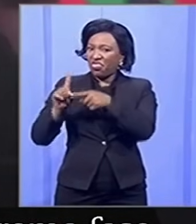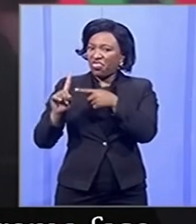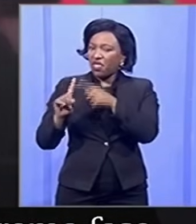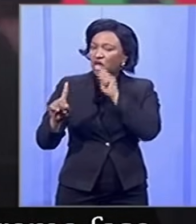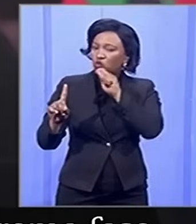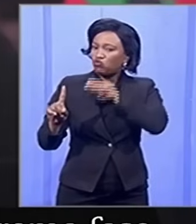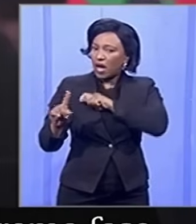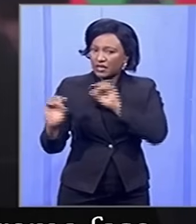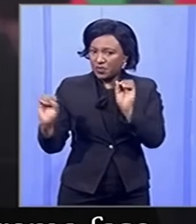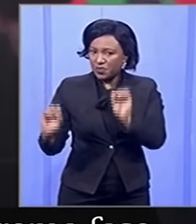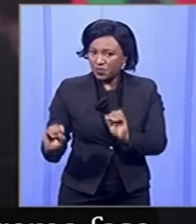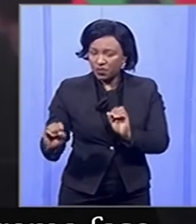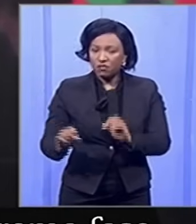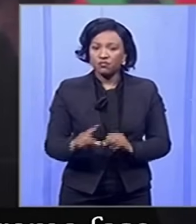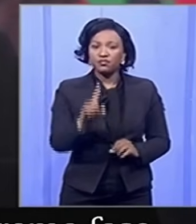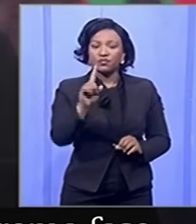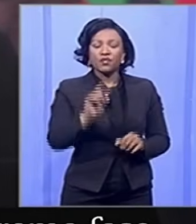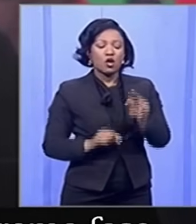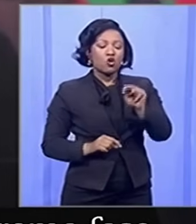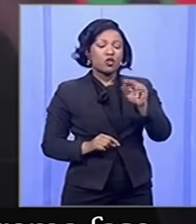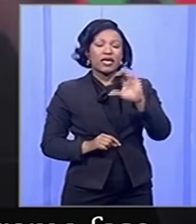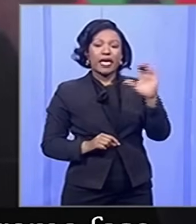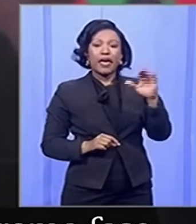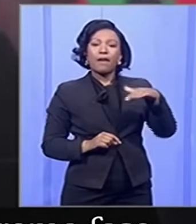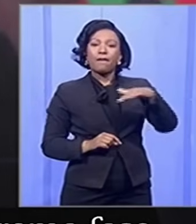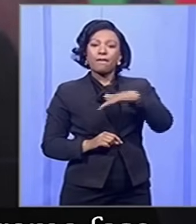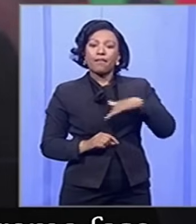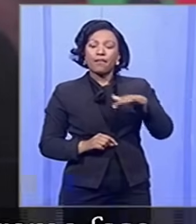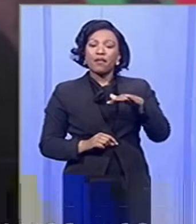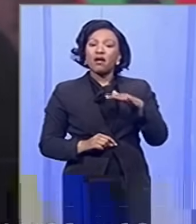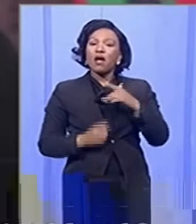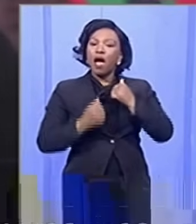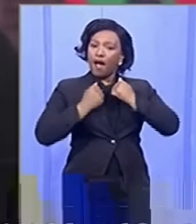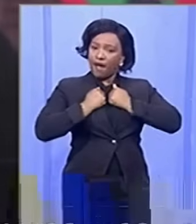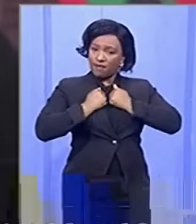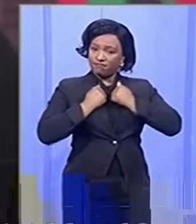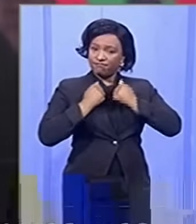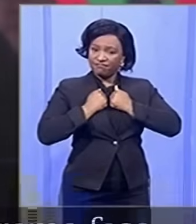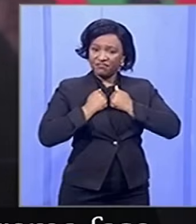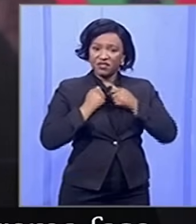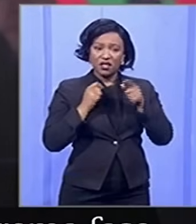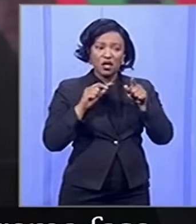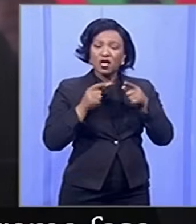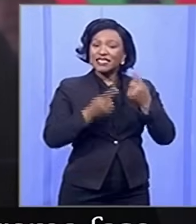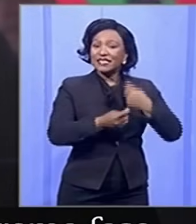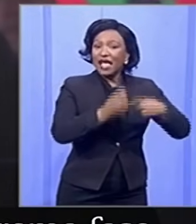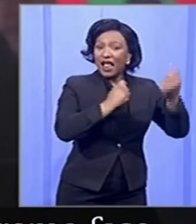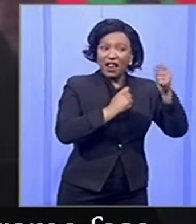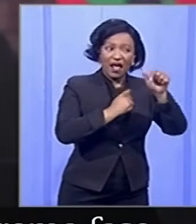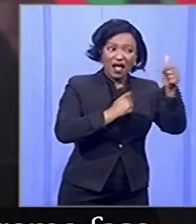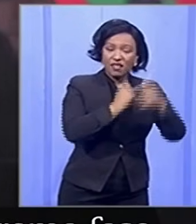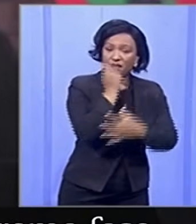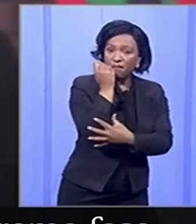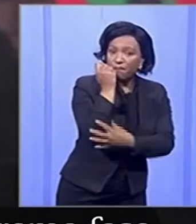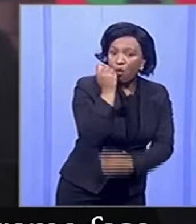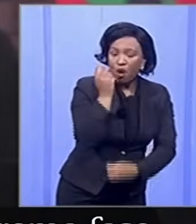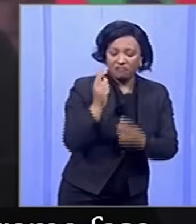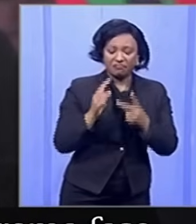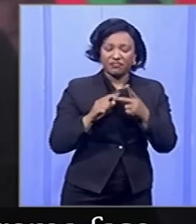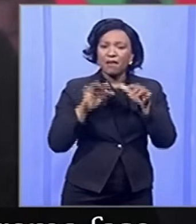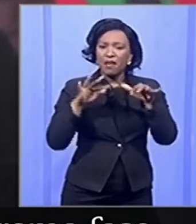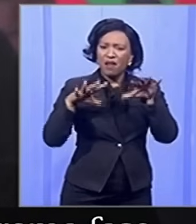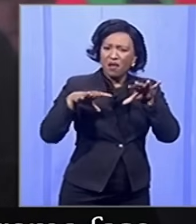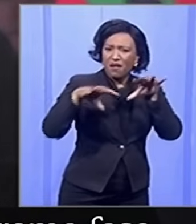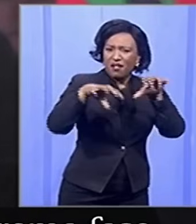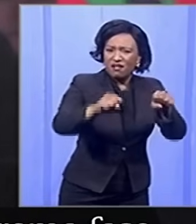us. No one will sell the Northern Cape, not to the poor, not to the colonizers. Northern